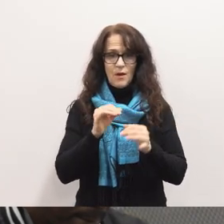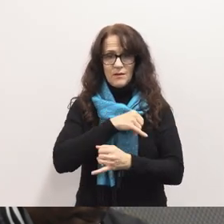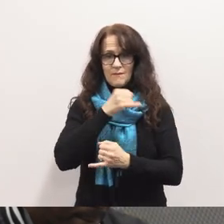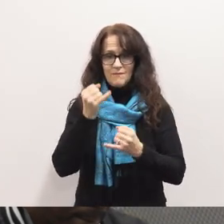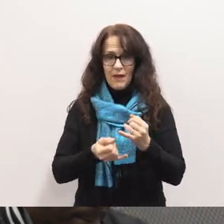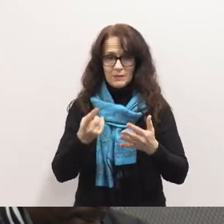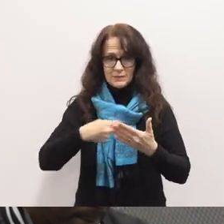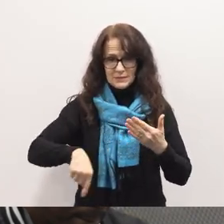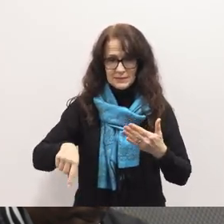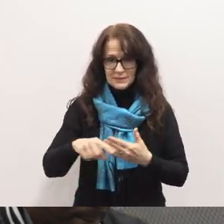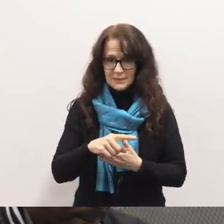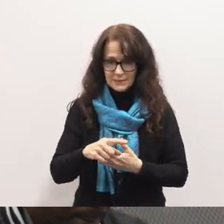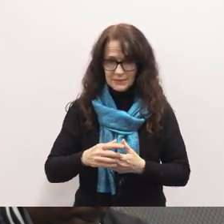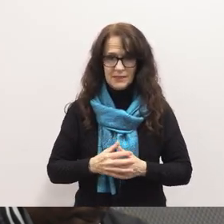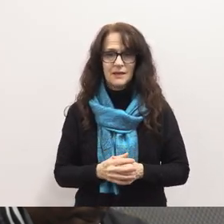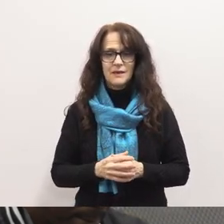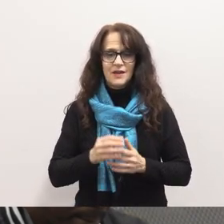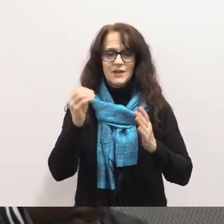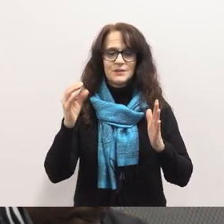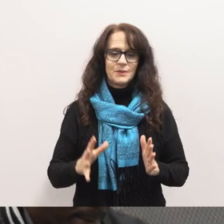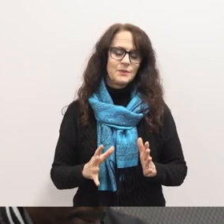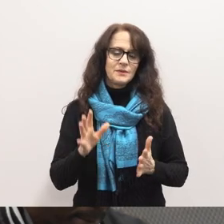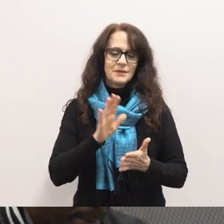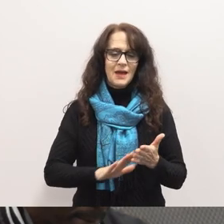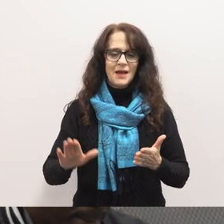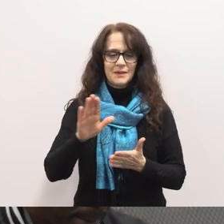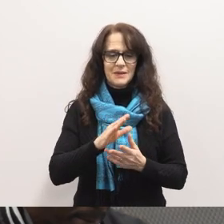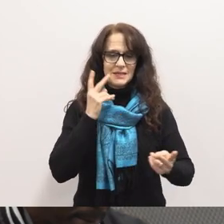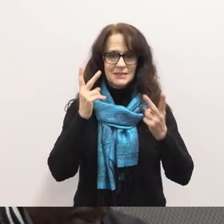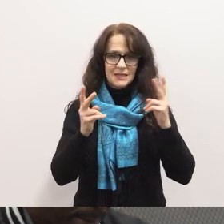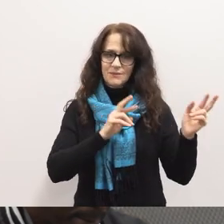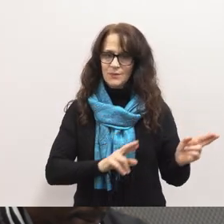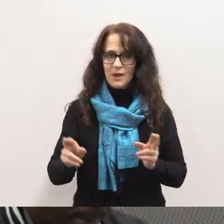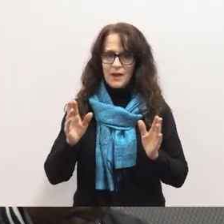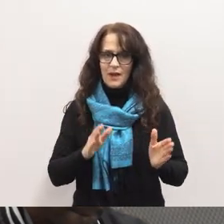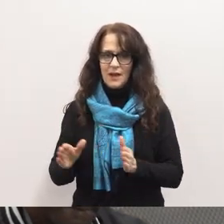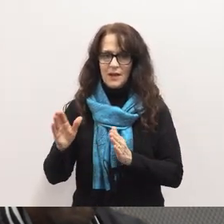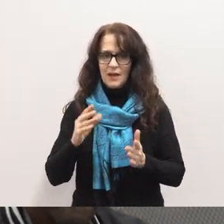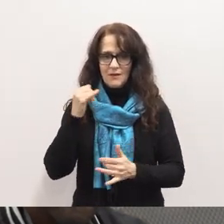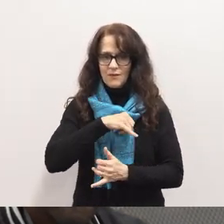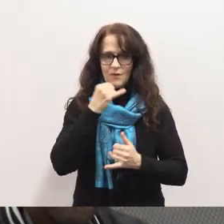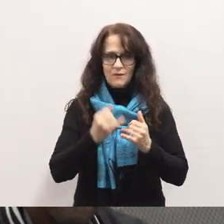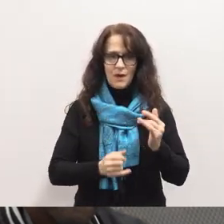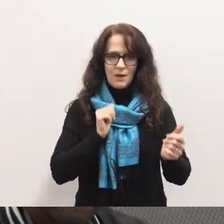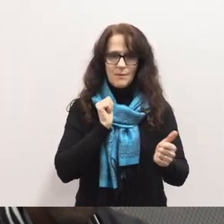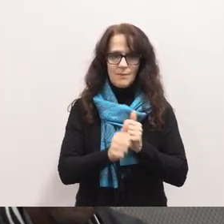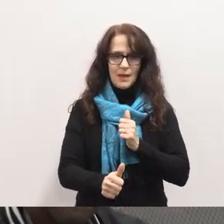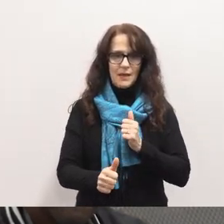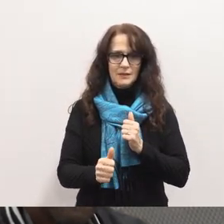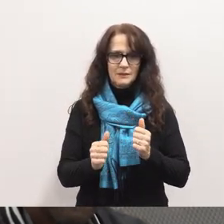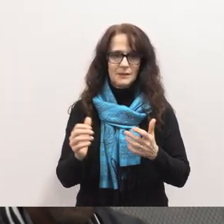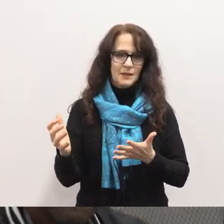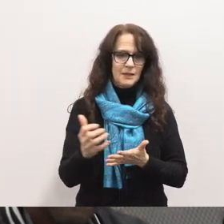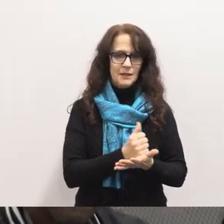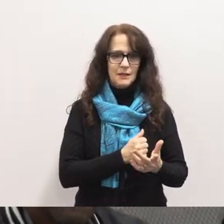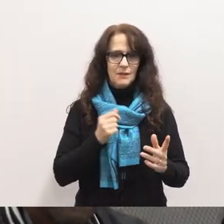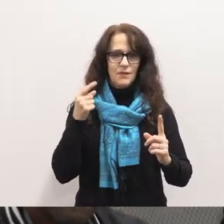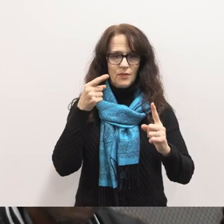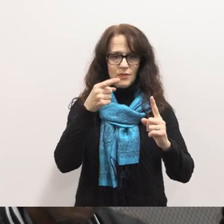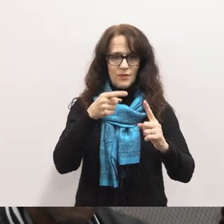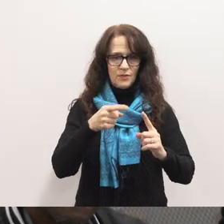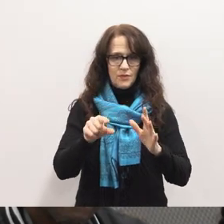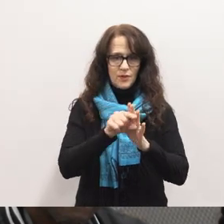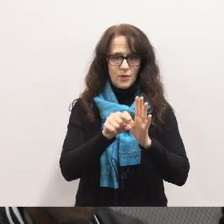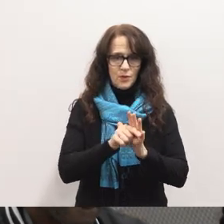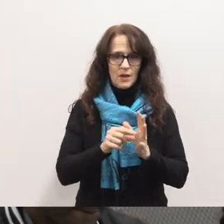up. Students all around campus could be seen preparing for their final exams because we all want to pass and get the desired grades that we all intended to